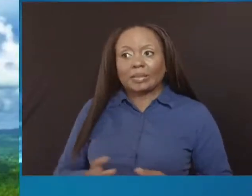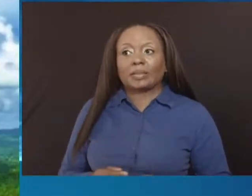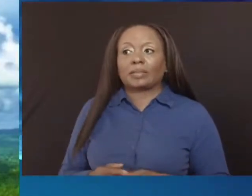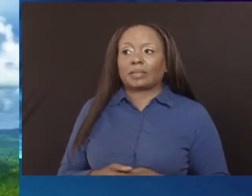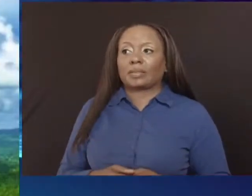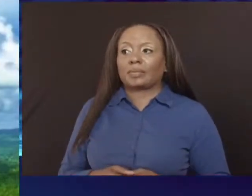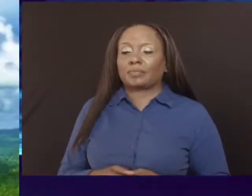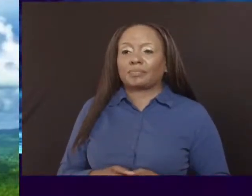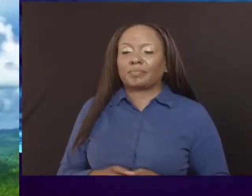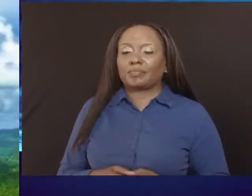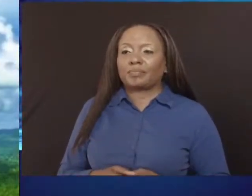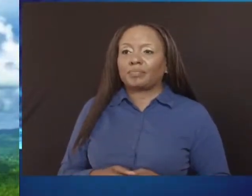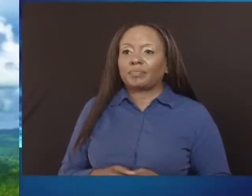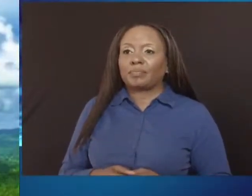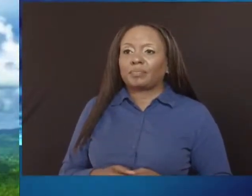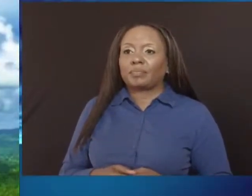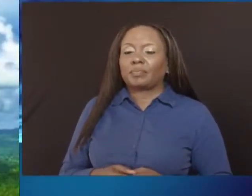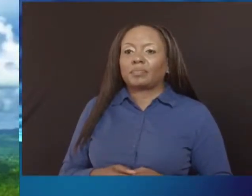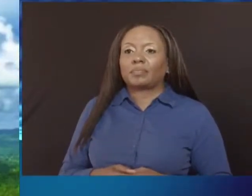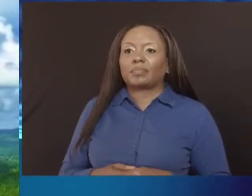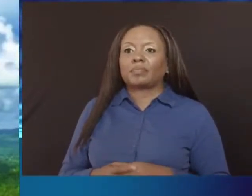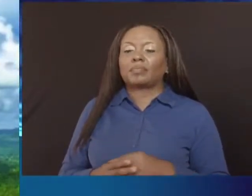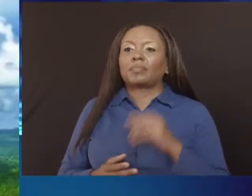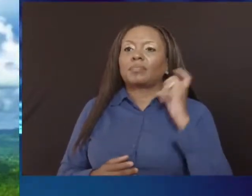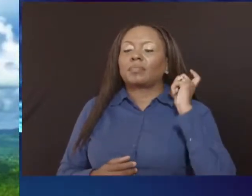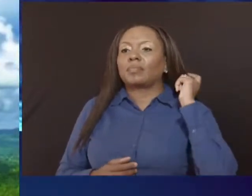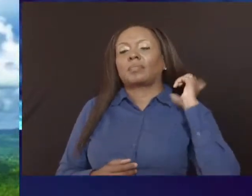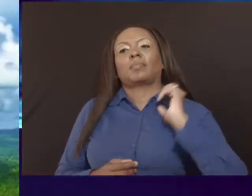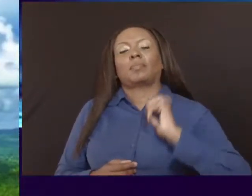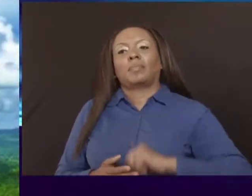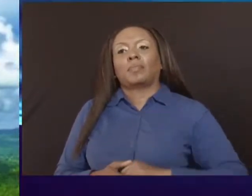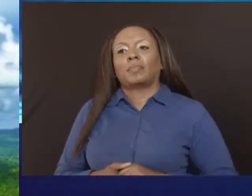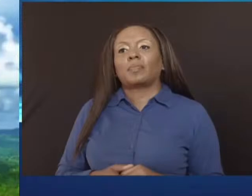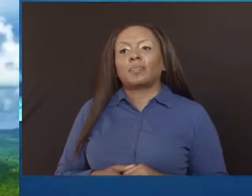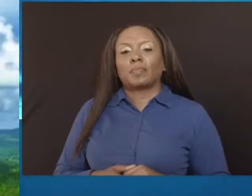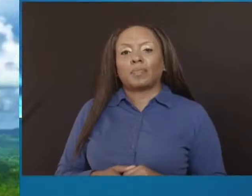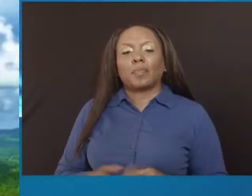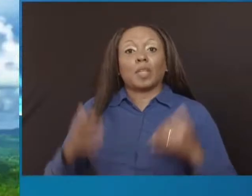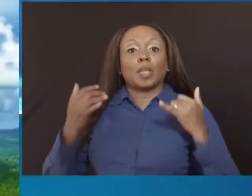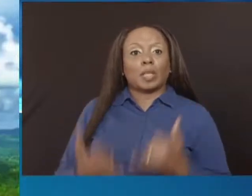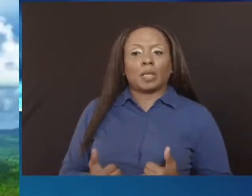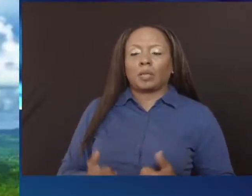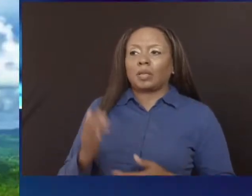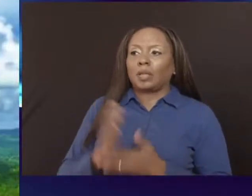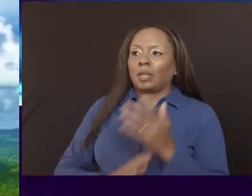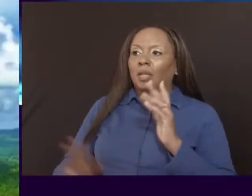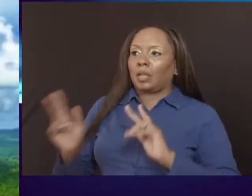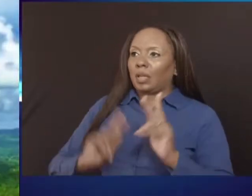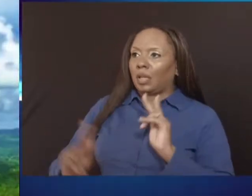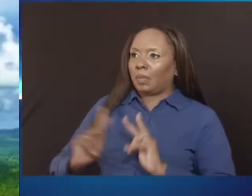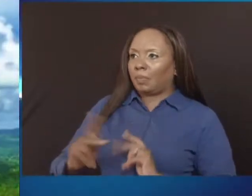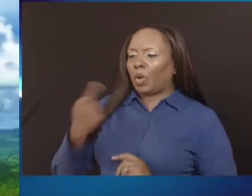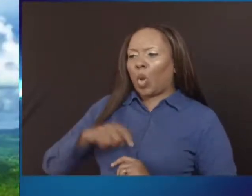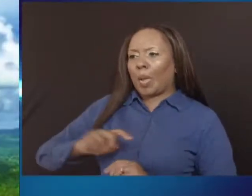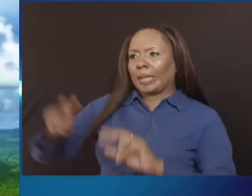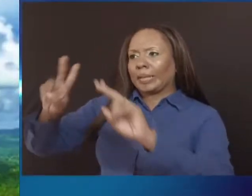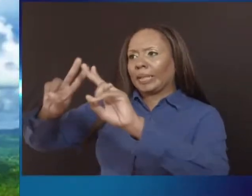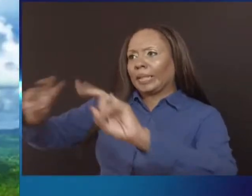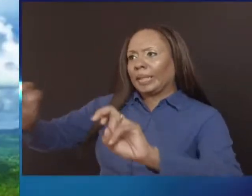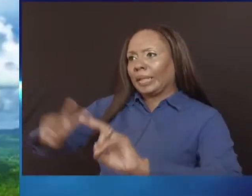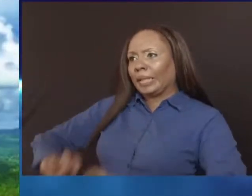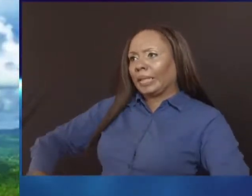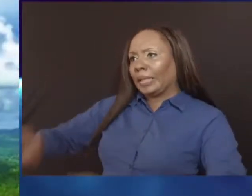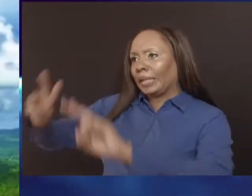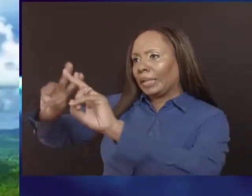monitoring. And we are now looking towards some of those persons who were down at that facility based upon, again, because it's all based